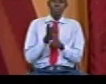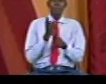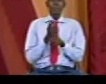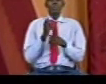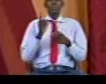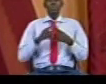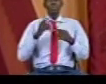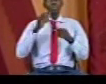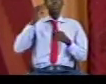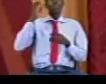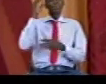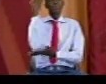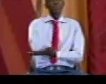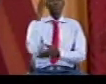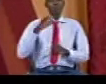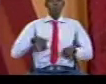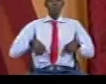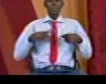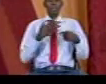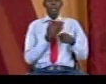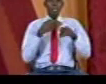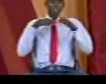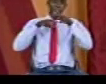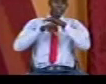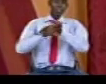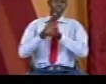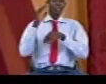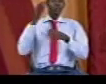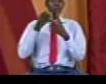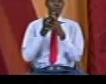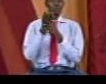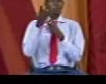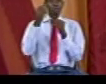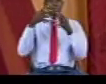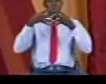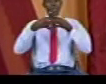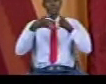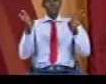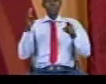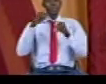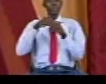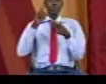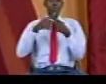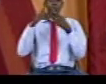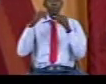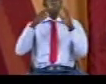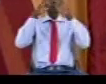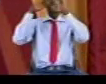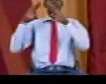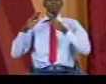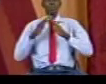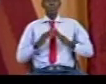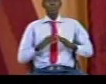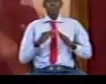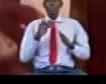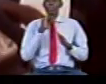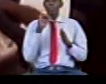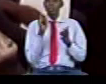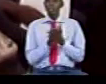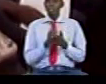and may enter in through the gates into the city. Is that verse your